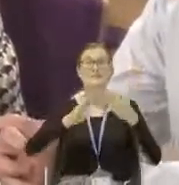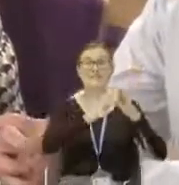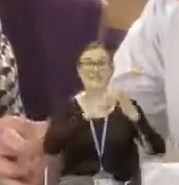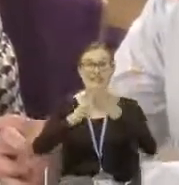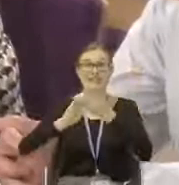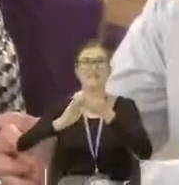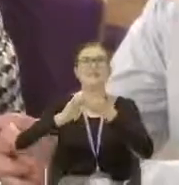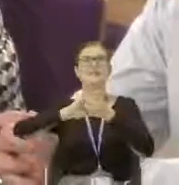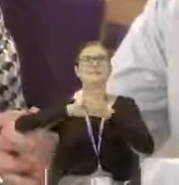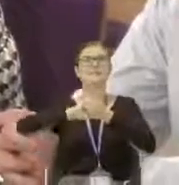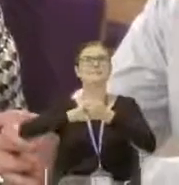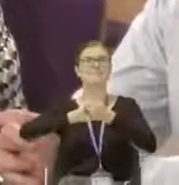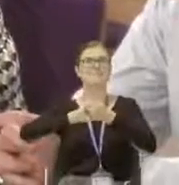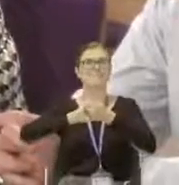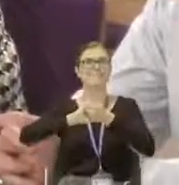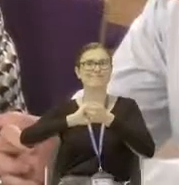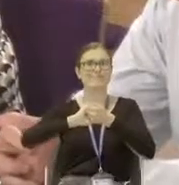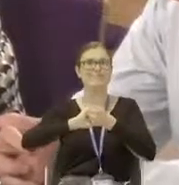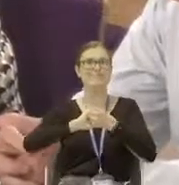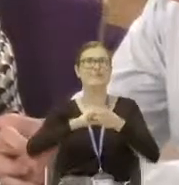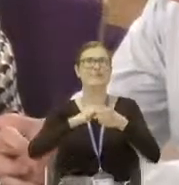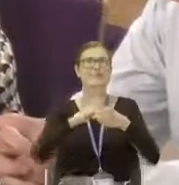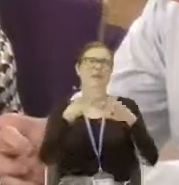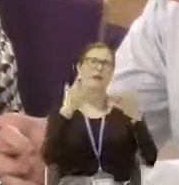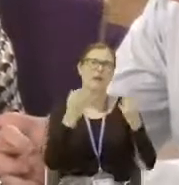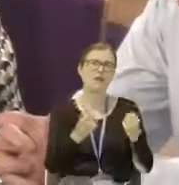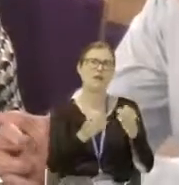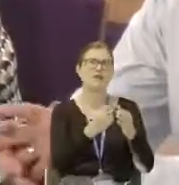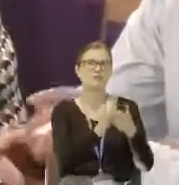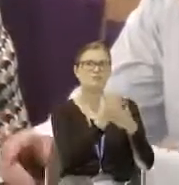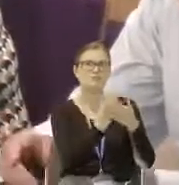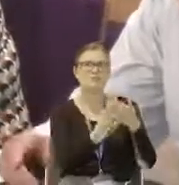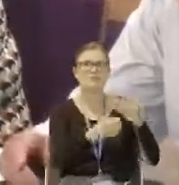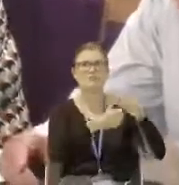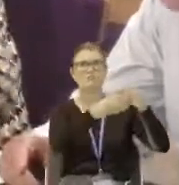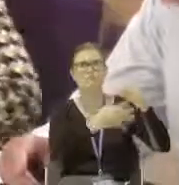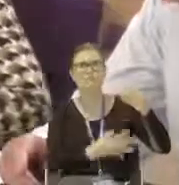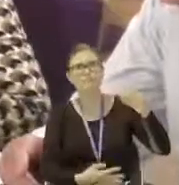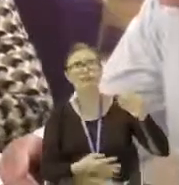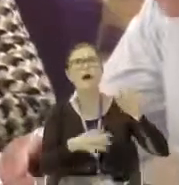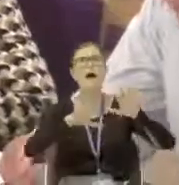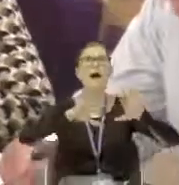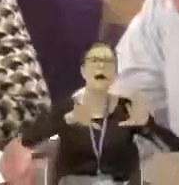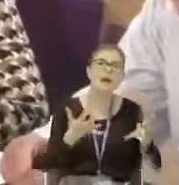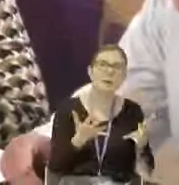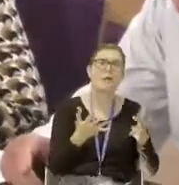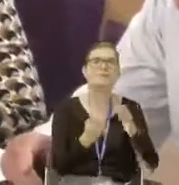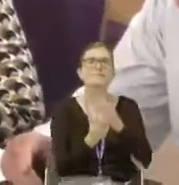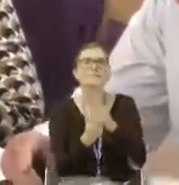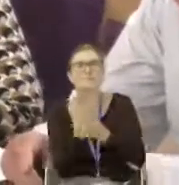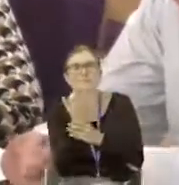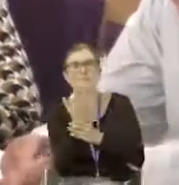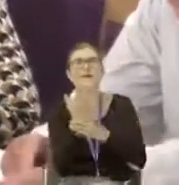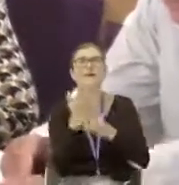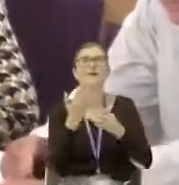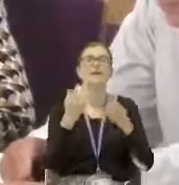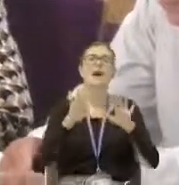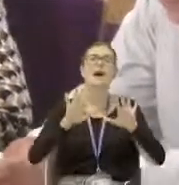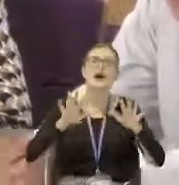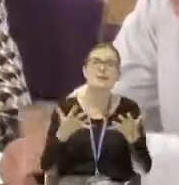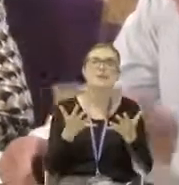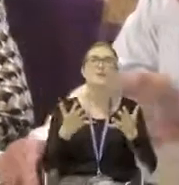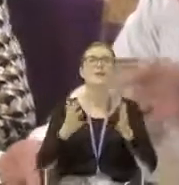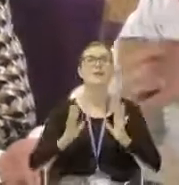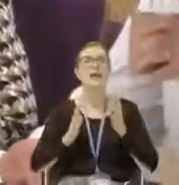create a fantastic life with healthy environments, green parks, lovely fresh